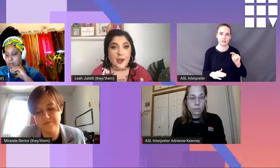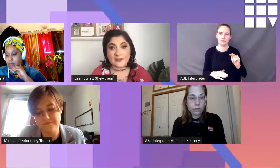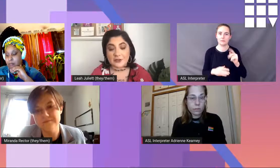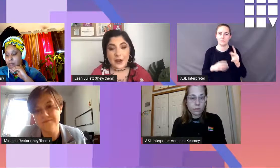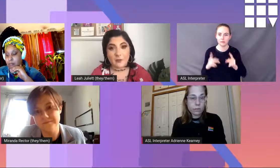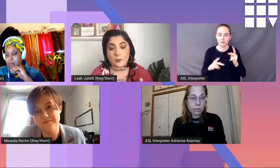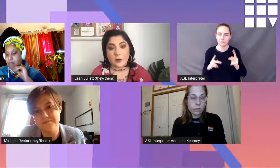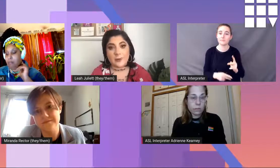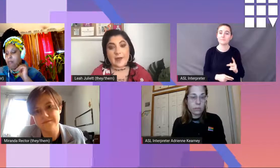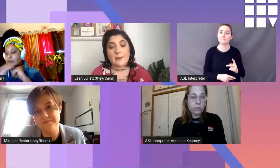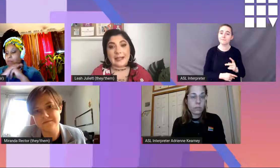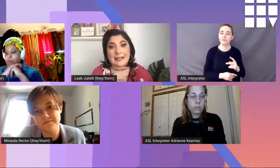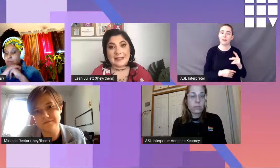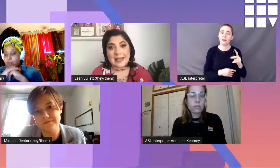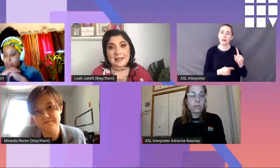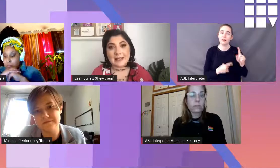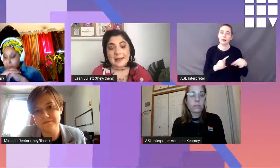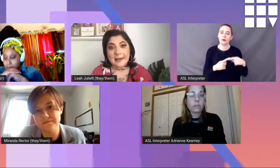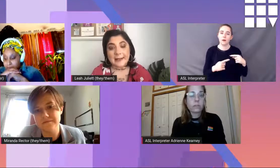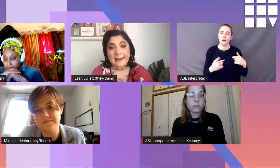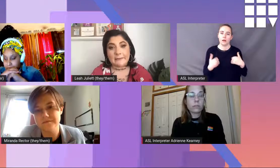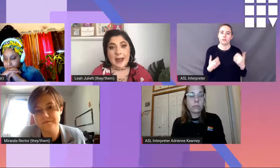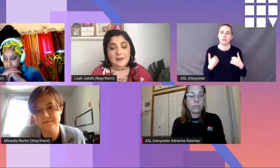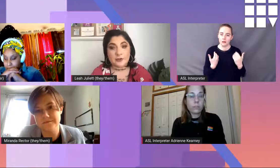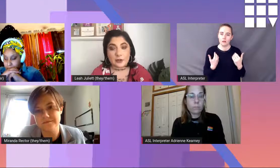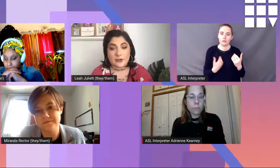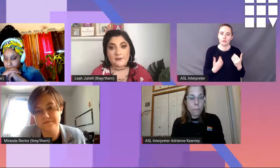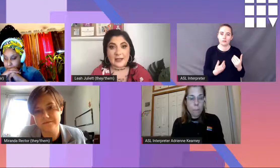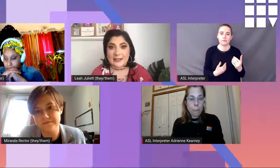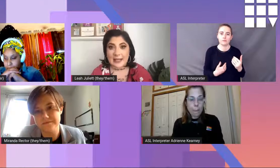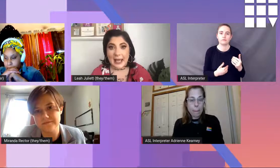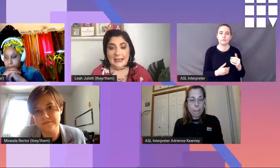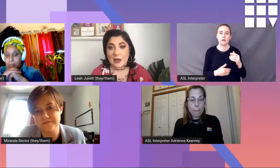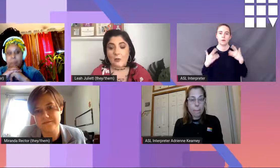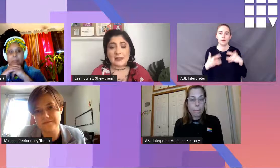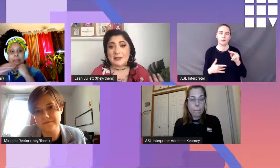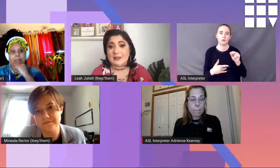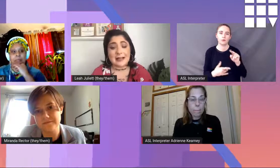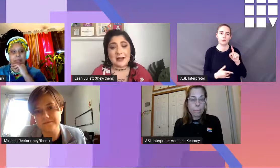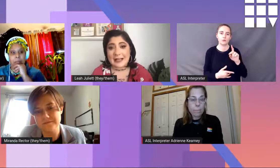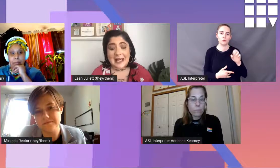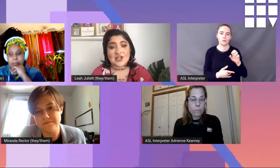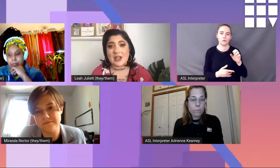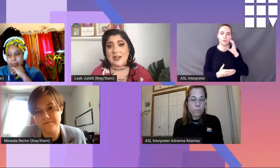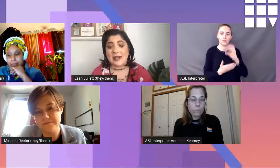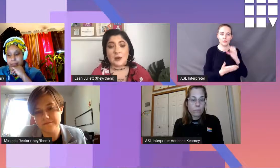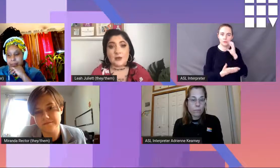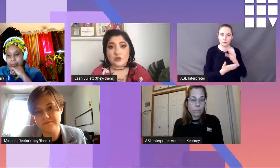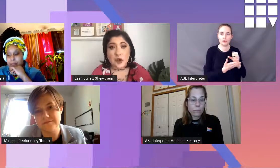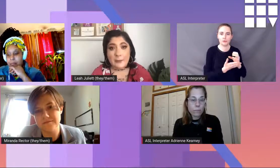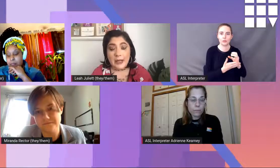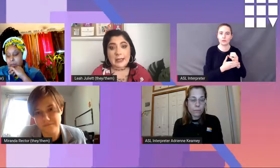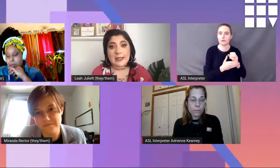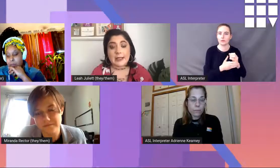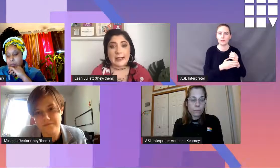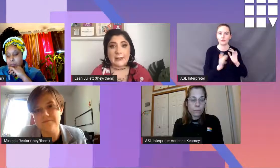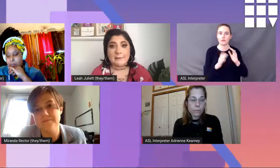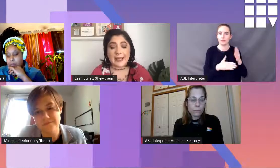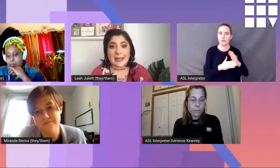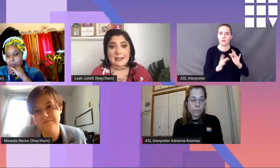online and trafficked around the world without my consent. As a result of this, I dealt with suicidal ideation, I dealt with